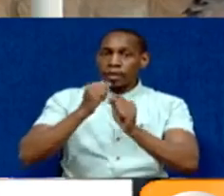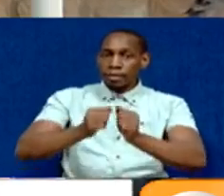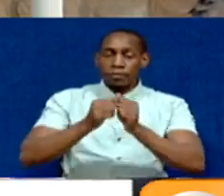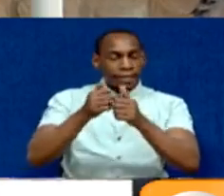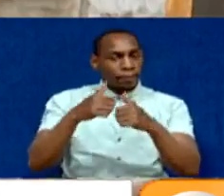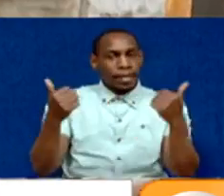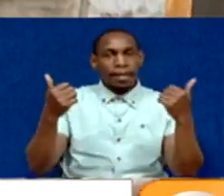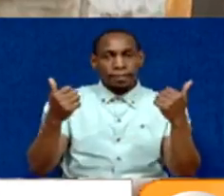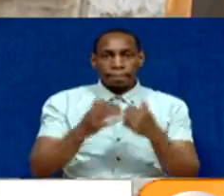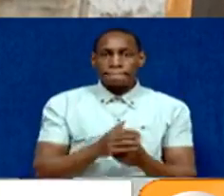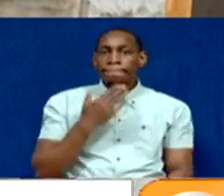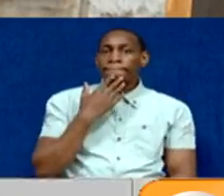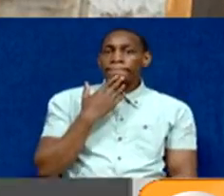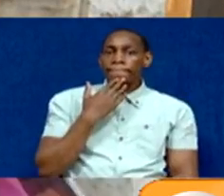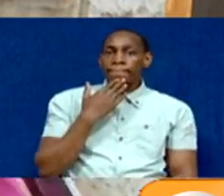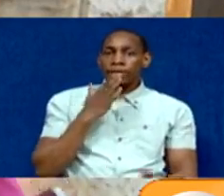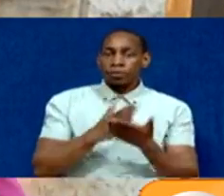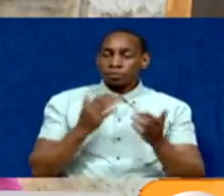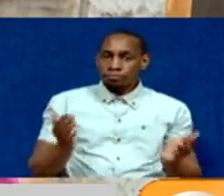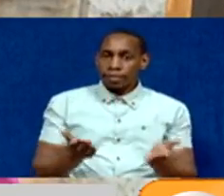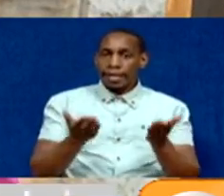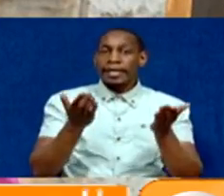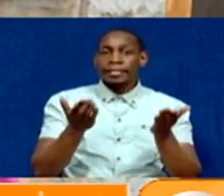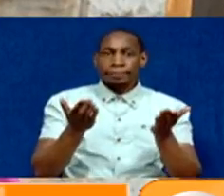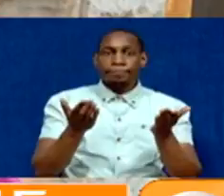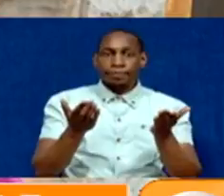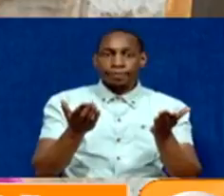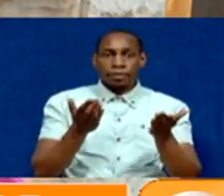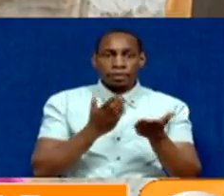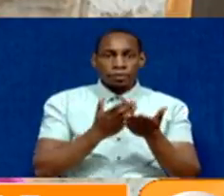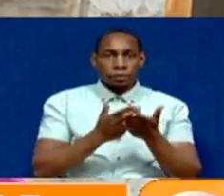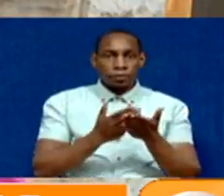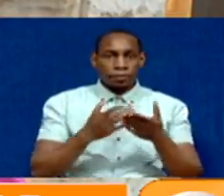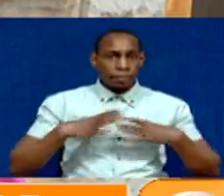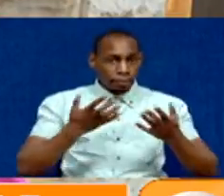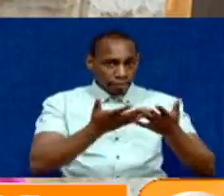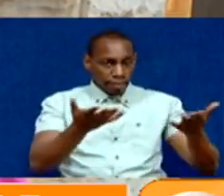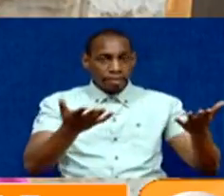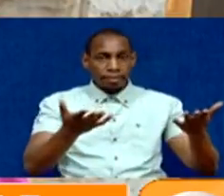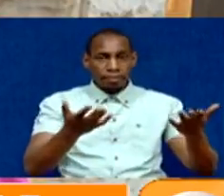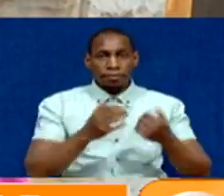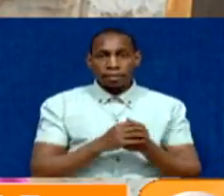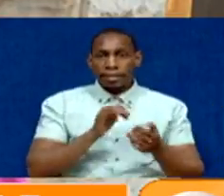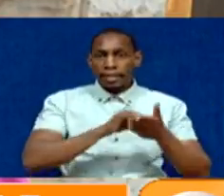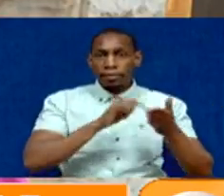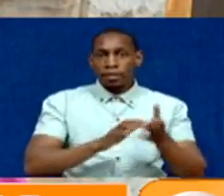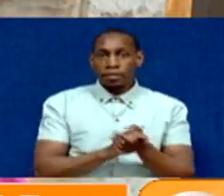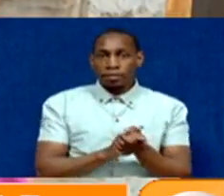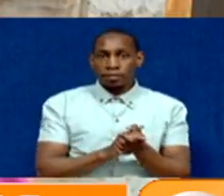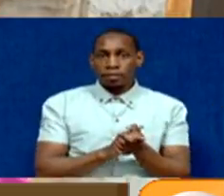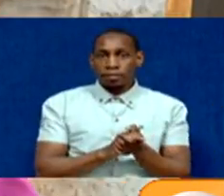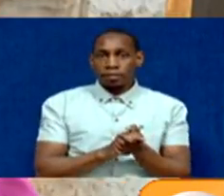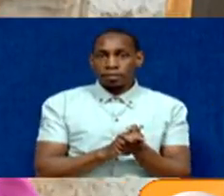tutashirikiana vizuri. I'm very much encouraged from the faces of the people that whom I've